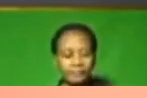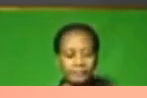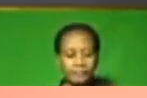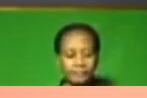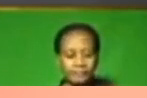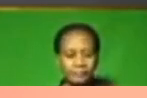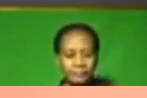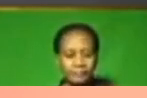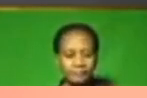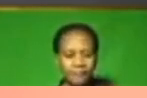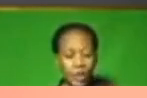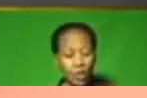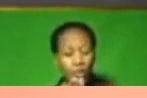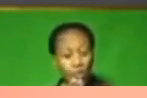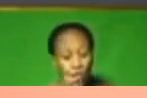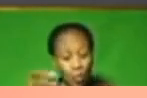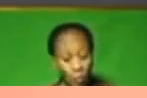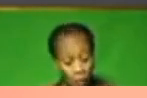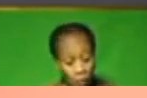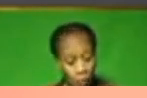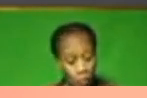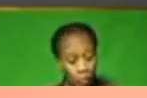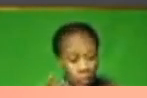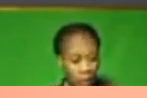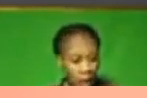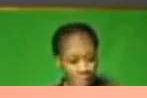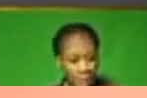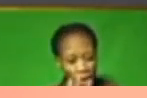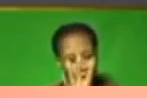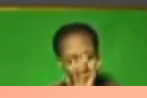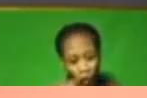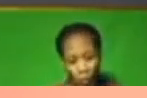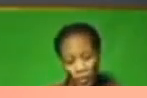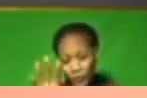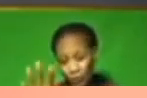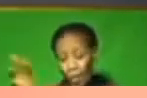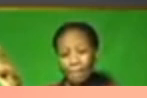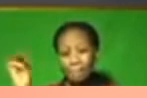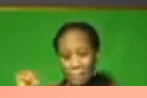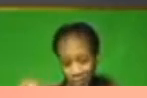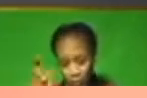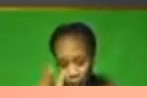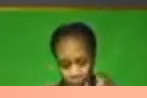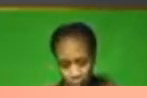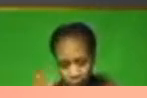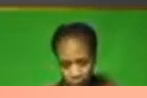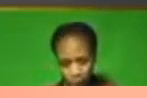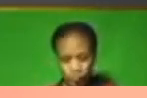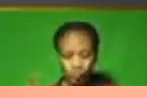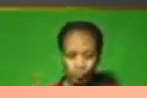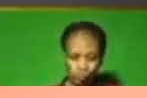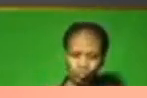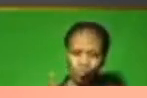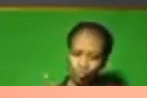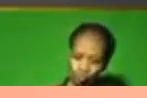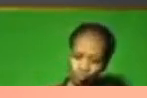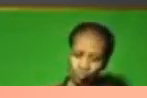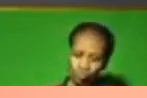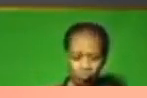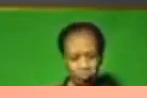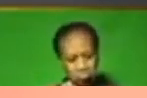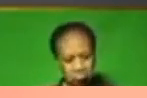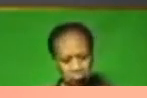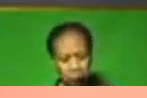Those who participate, numbering about 4.4 million, are often able